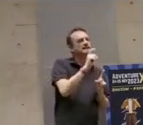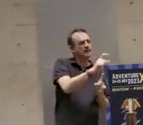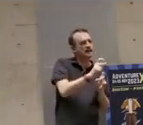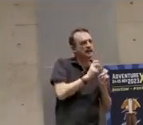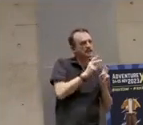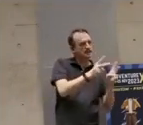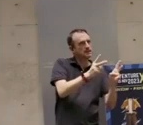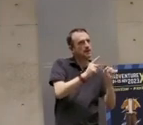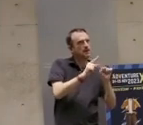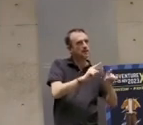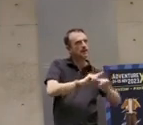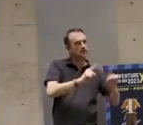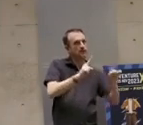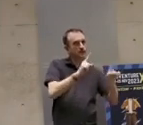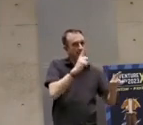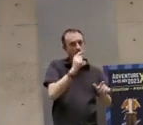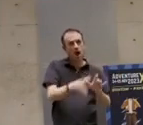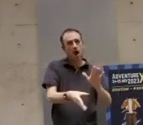you load it onto Steam.